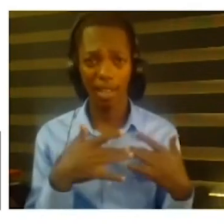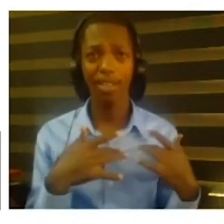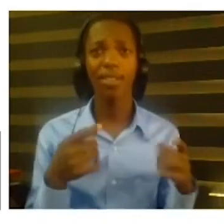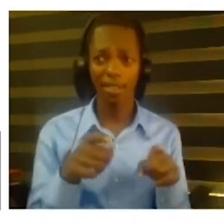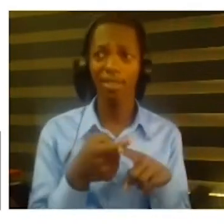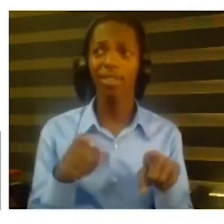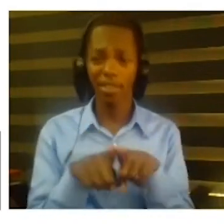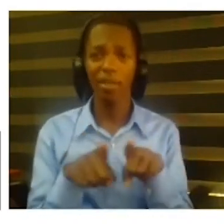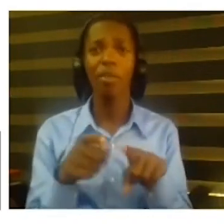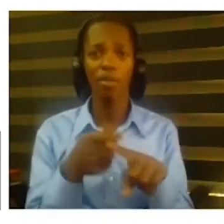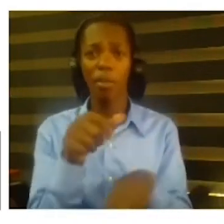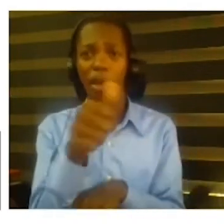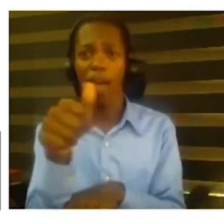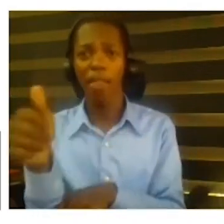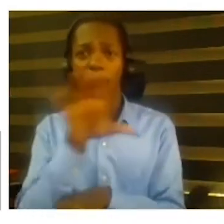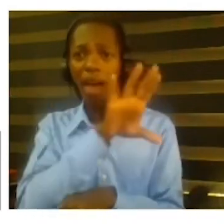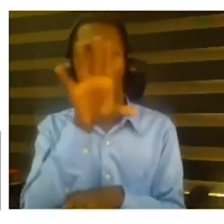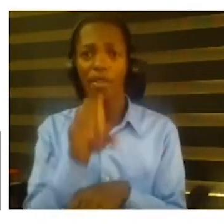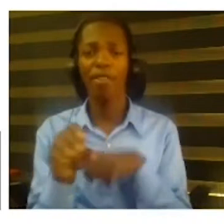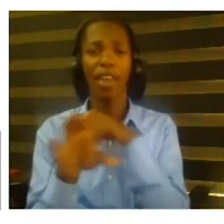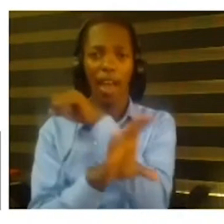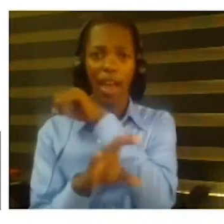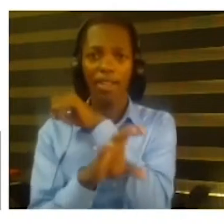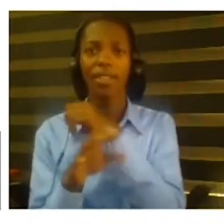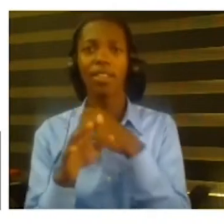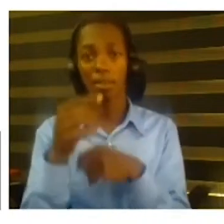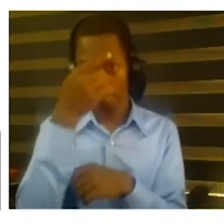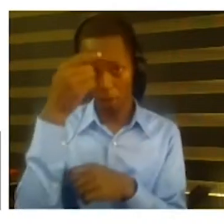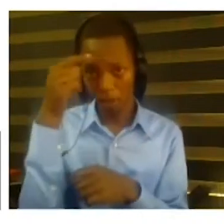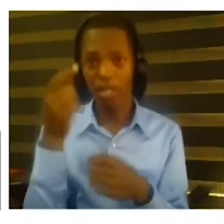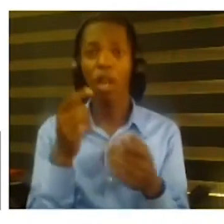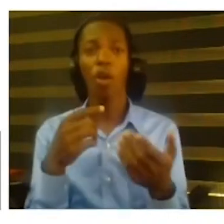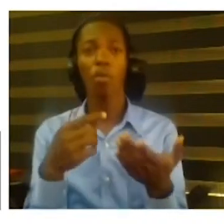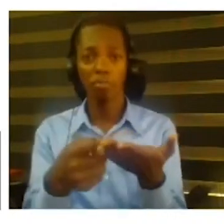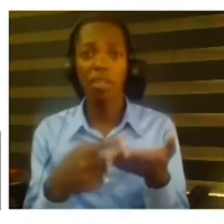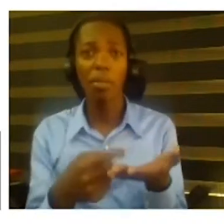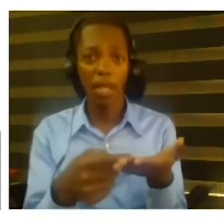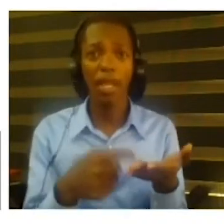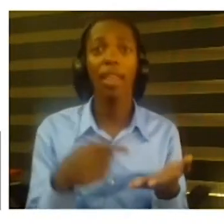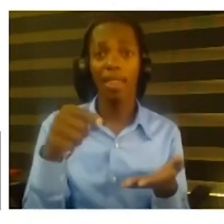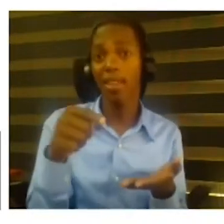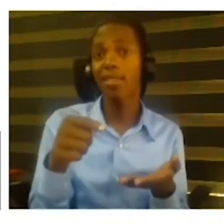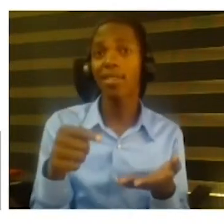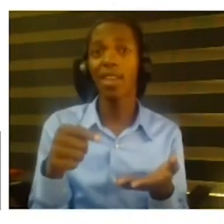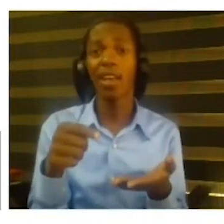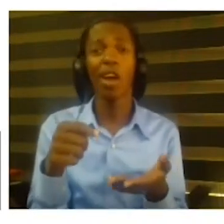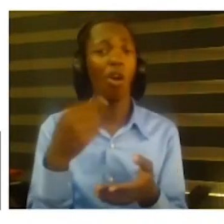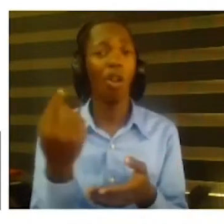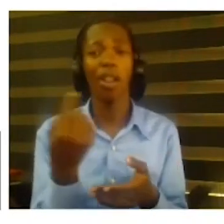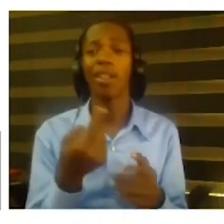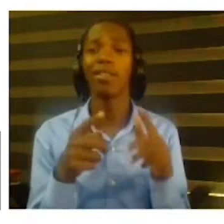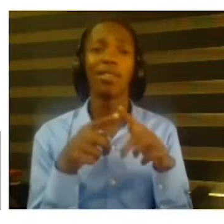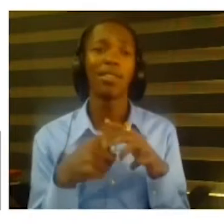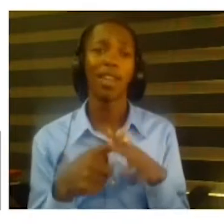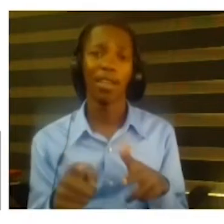countries because the dialogue around digital inclusion is only just emerging.